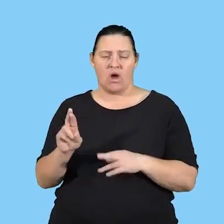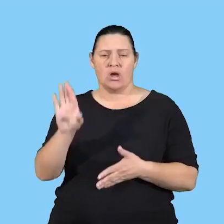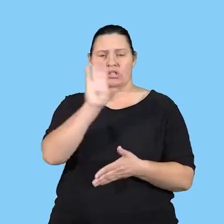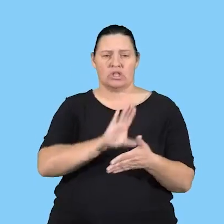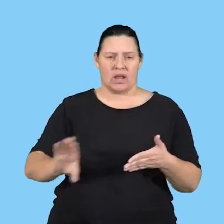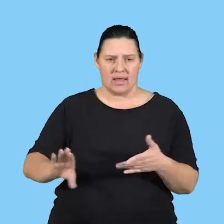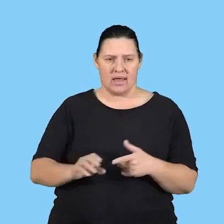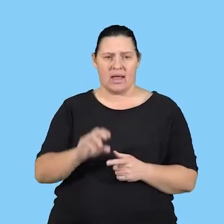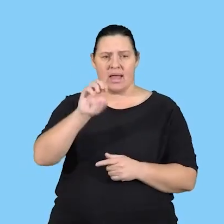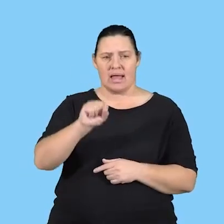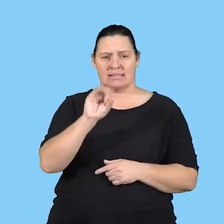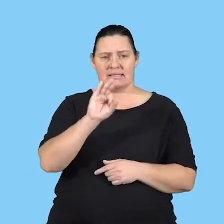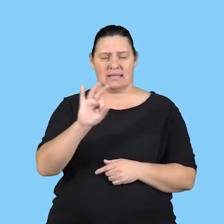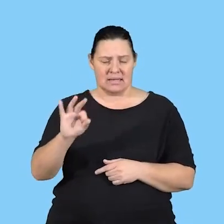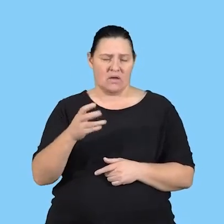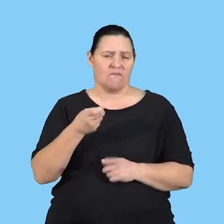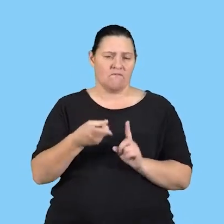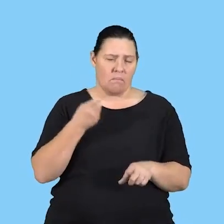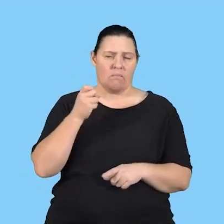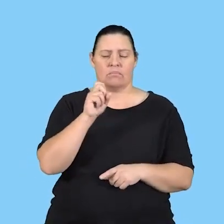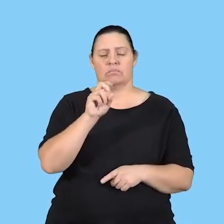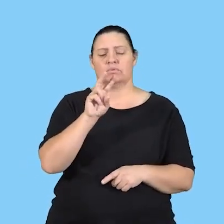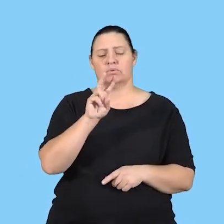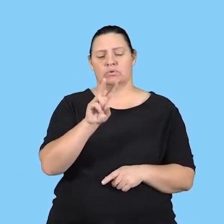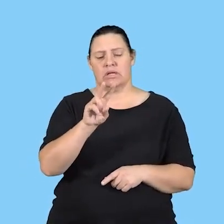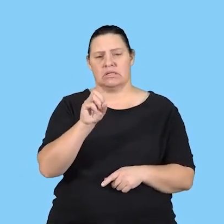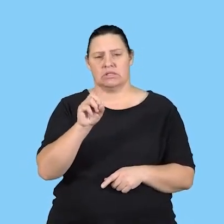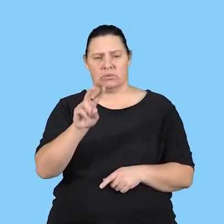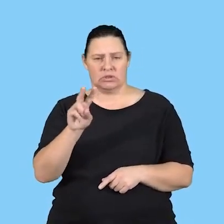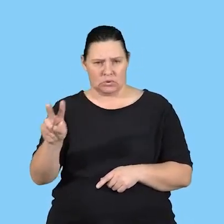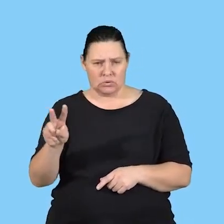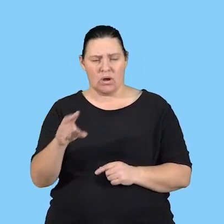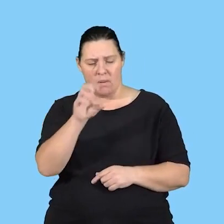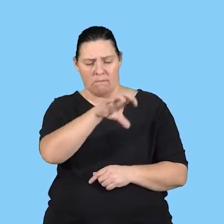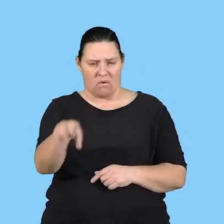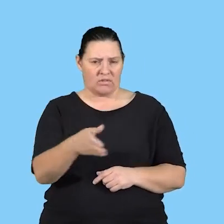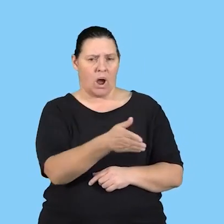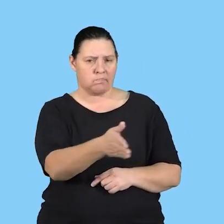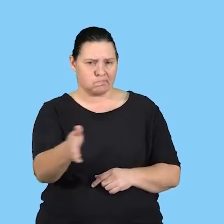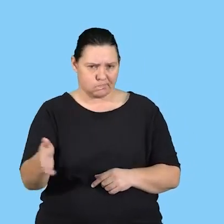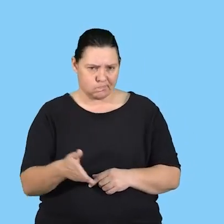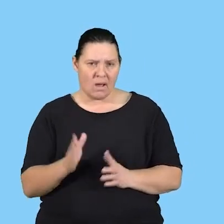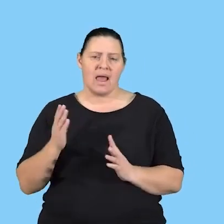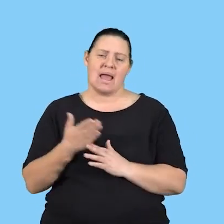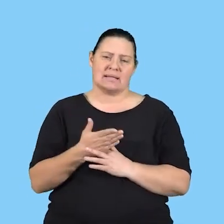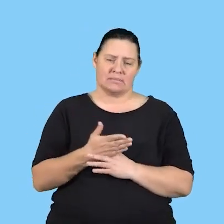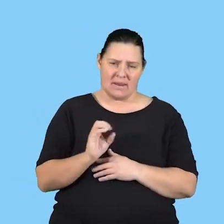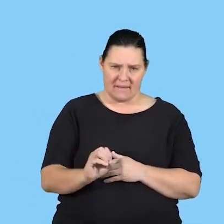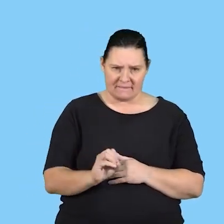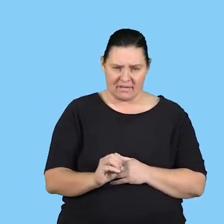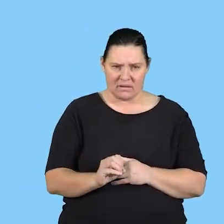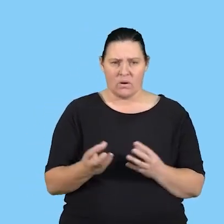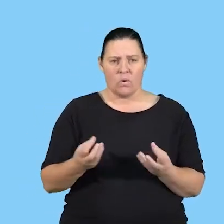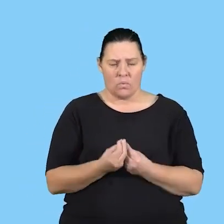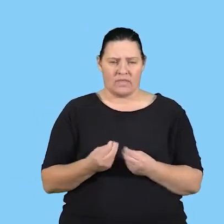Circular S33 of 2022, which I believe is now in your provinces and accessible along with